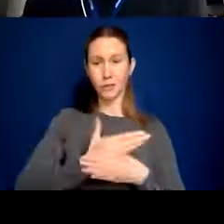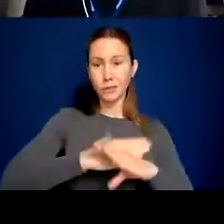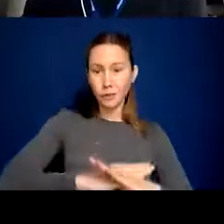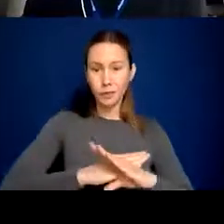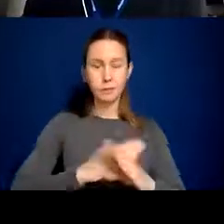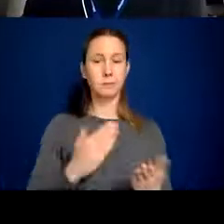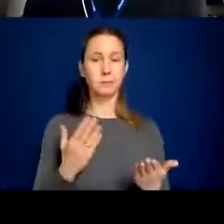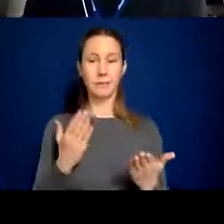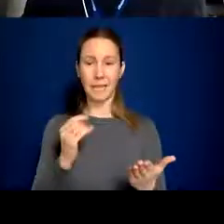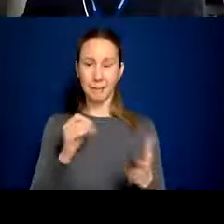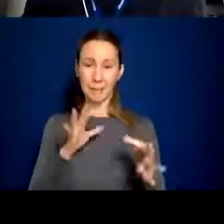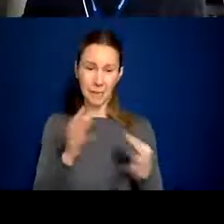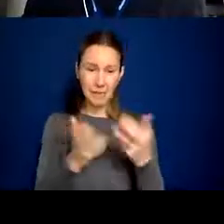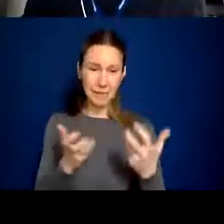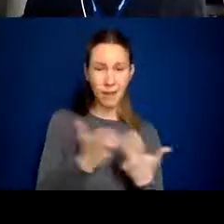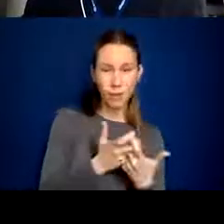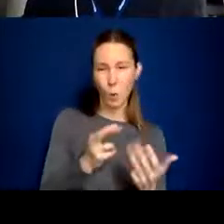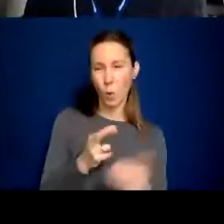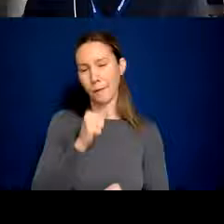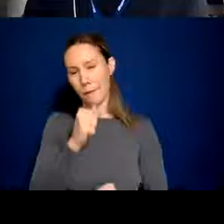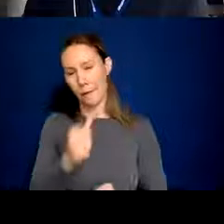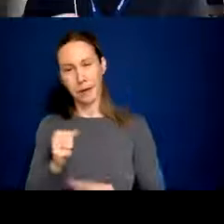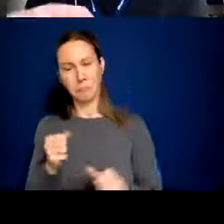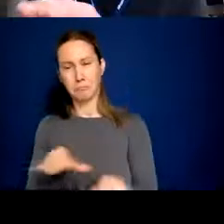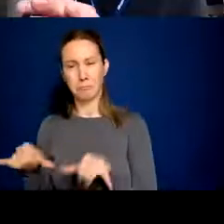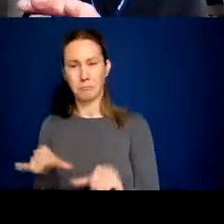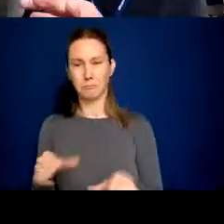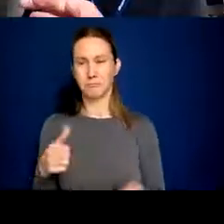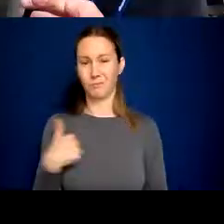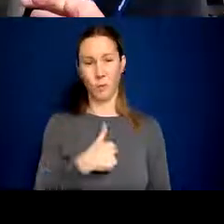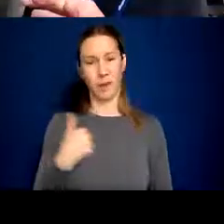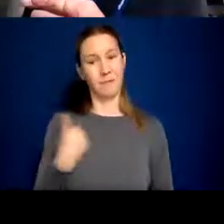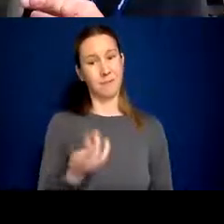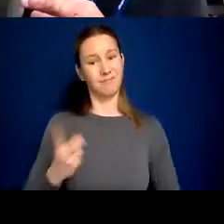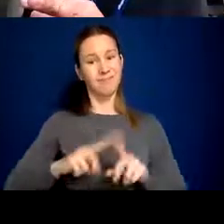and non-tailored. So I'm presenting them here as first the person-centered, and we have a number of them.